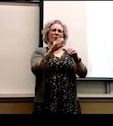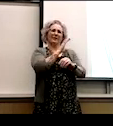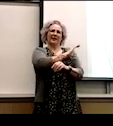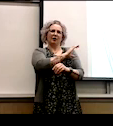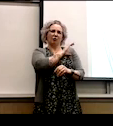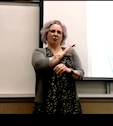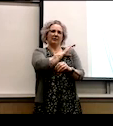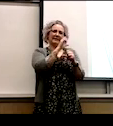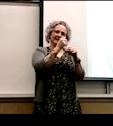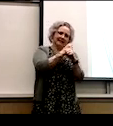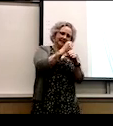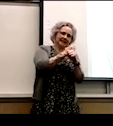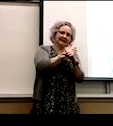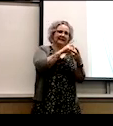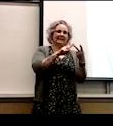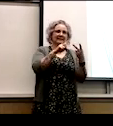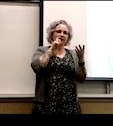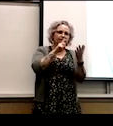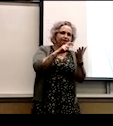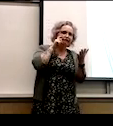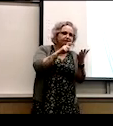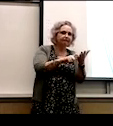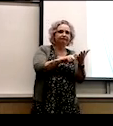recognition. There's some